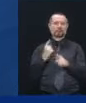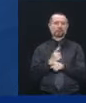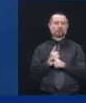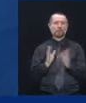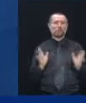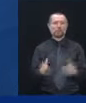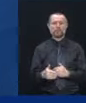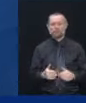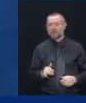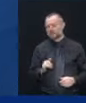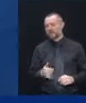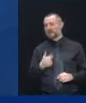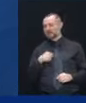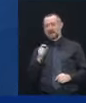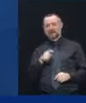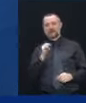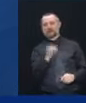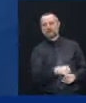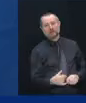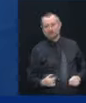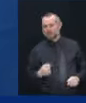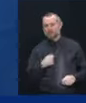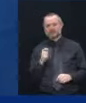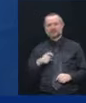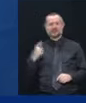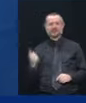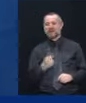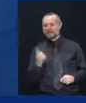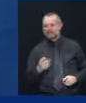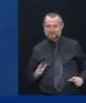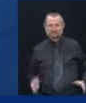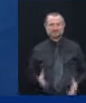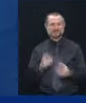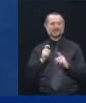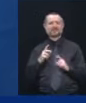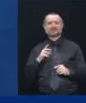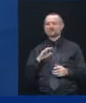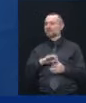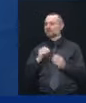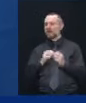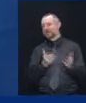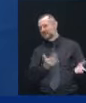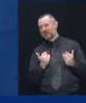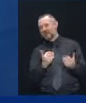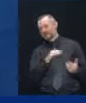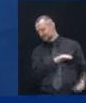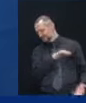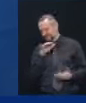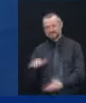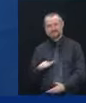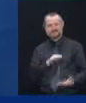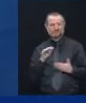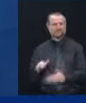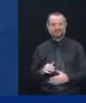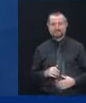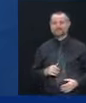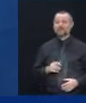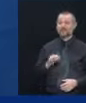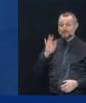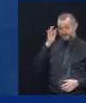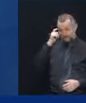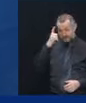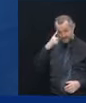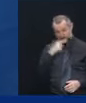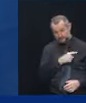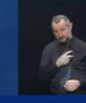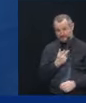major difference. We need that bump in the supply. Second doses now are allocated by the federal government.